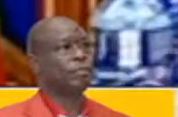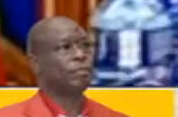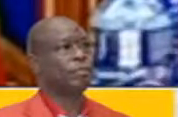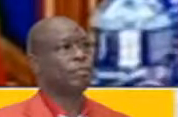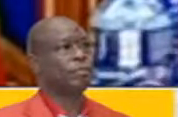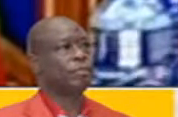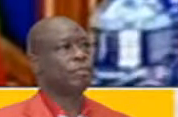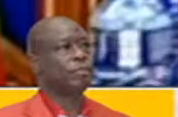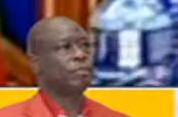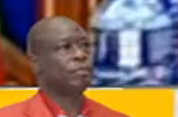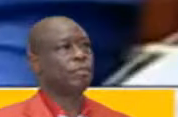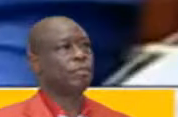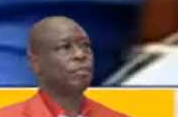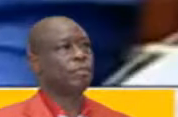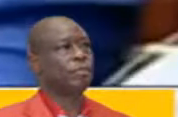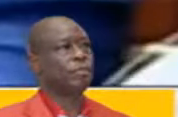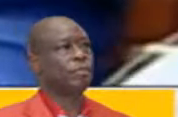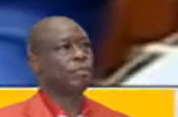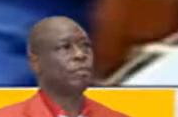of